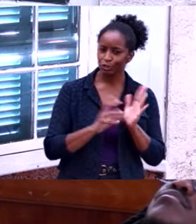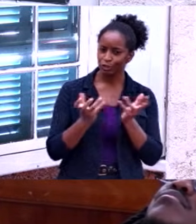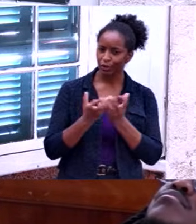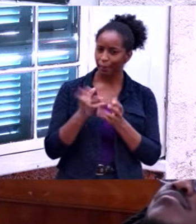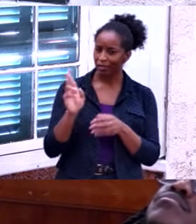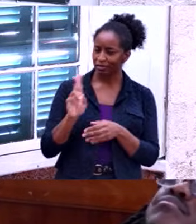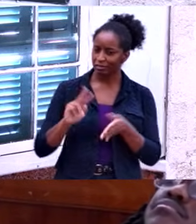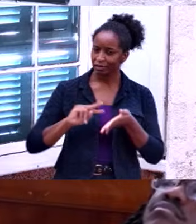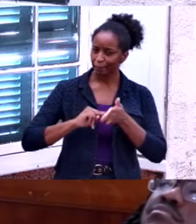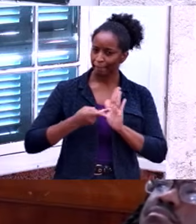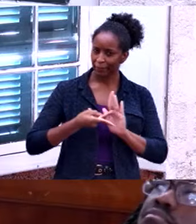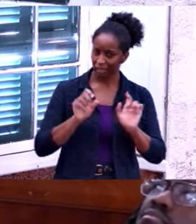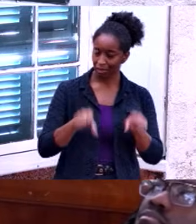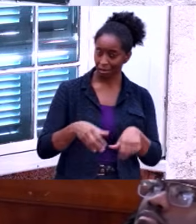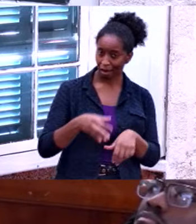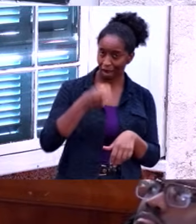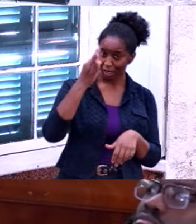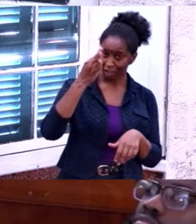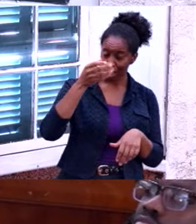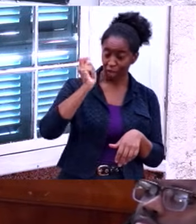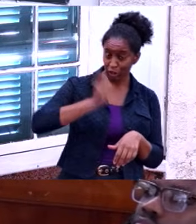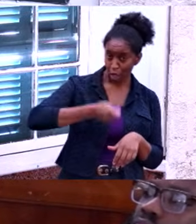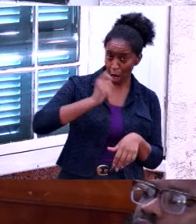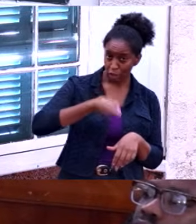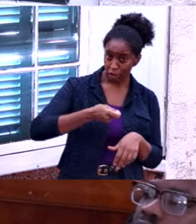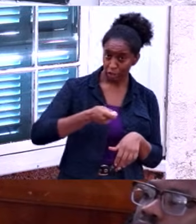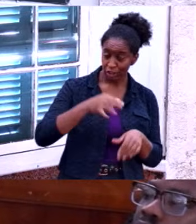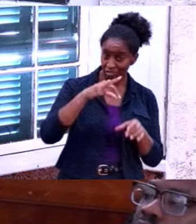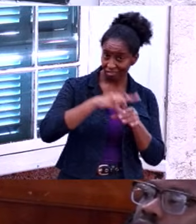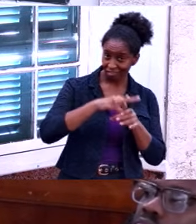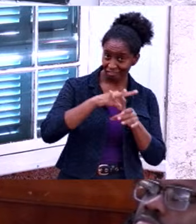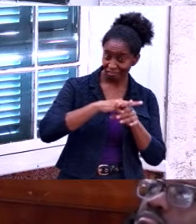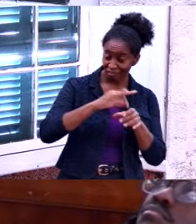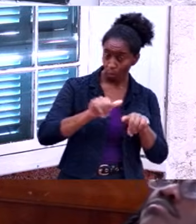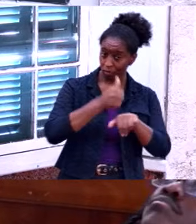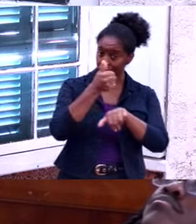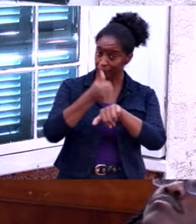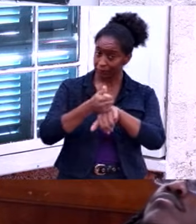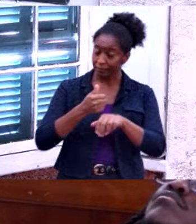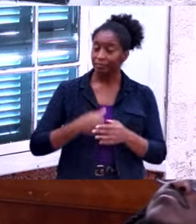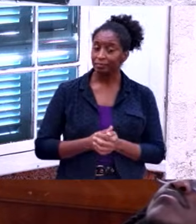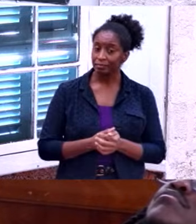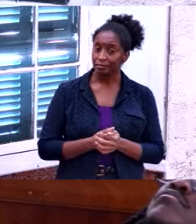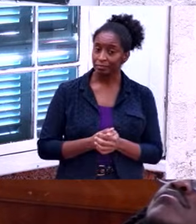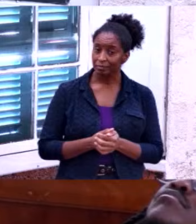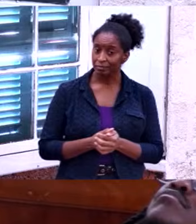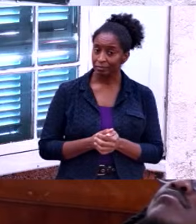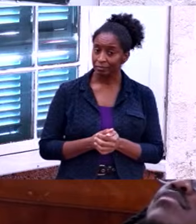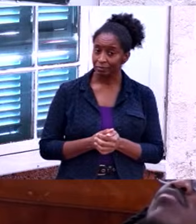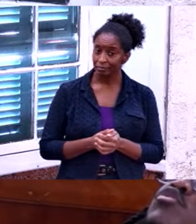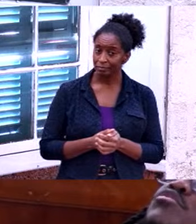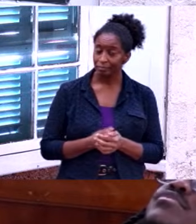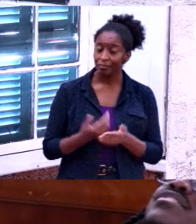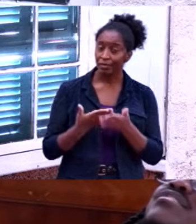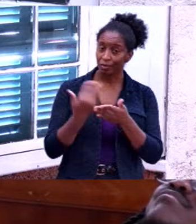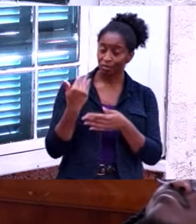Because the last statement we heard from the Democratic Labour Party on judges, that the ones in the CCJ were politicians dressed in